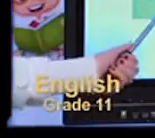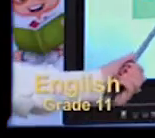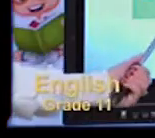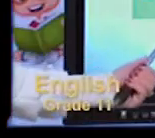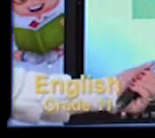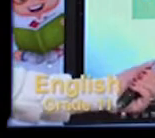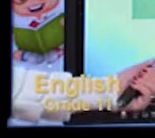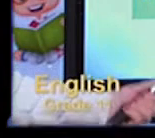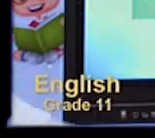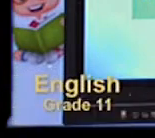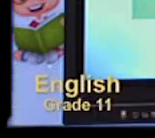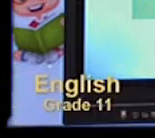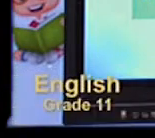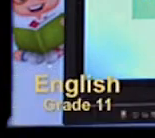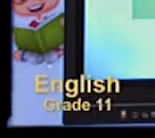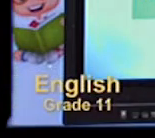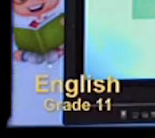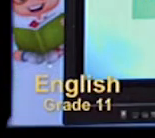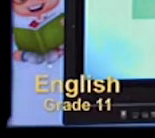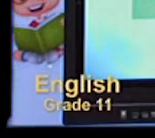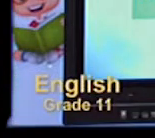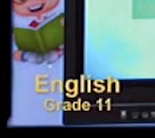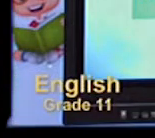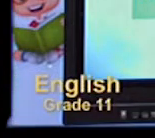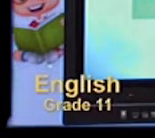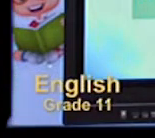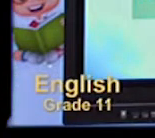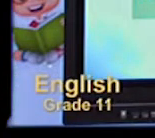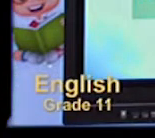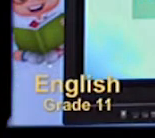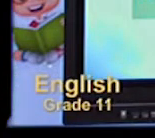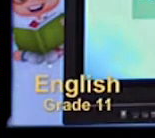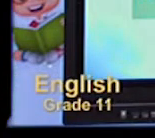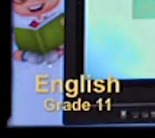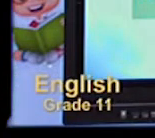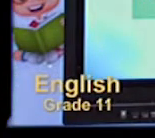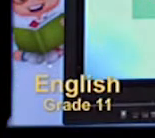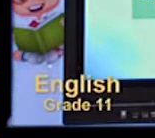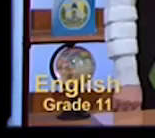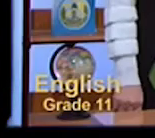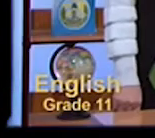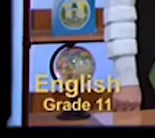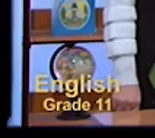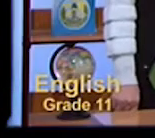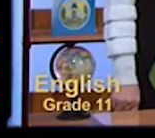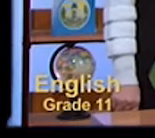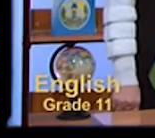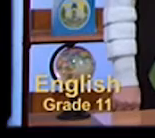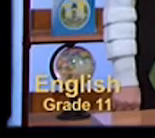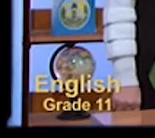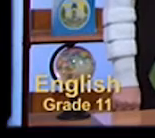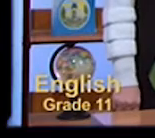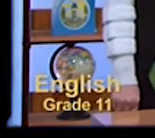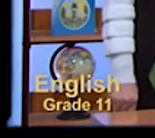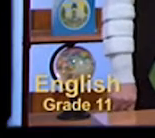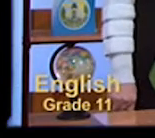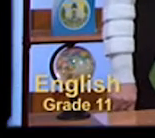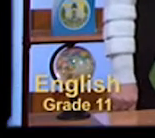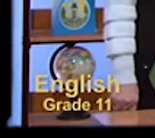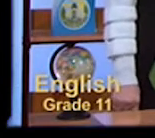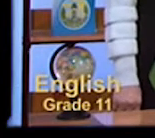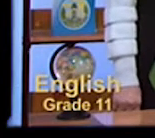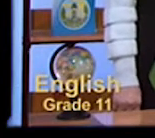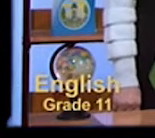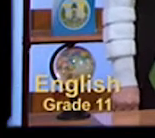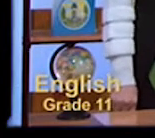to complete the table. Now, the rest of the activity will be your self-study task. Please try to do it